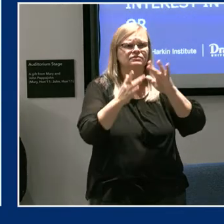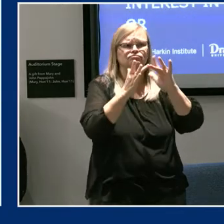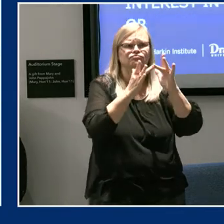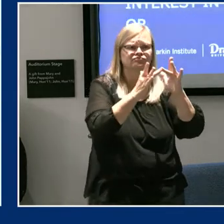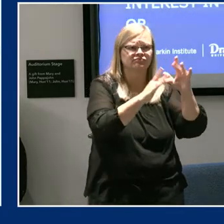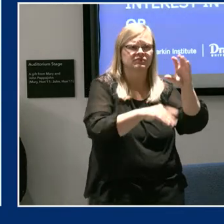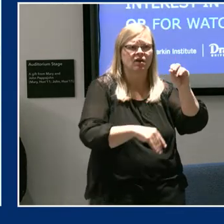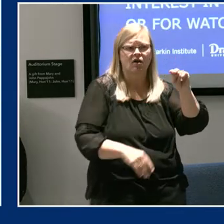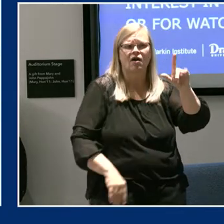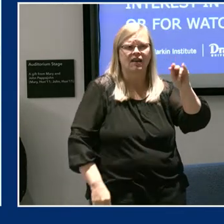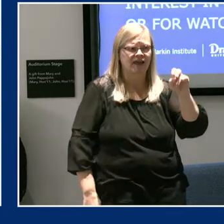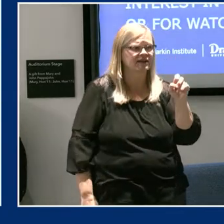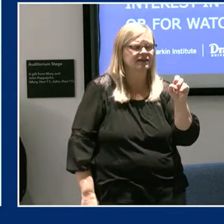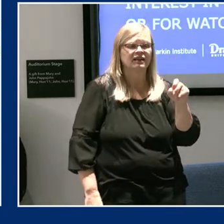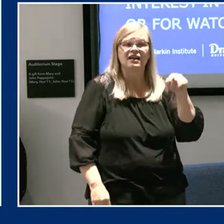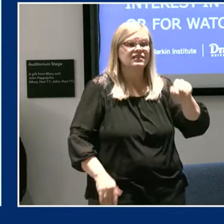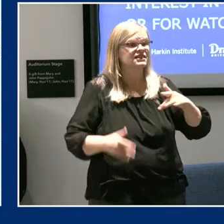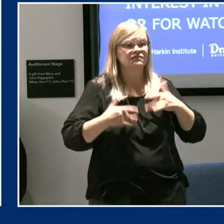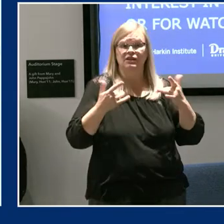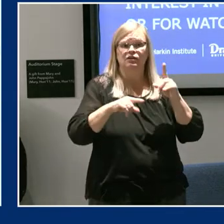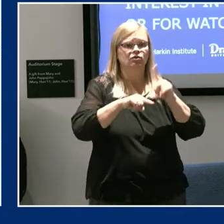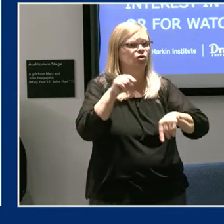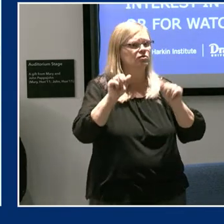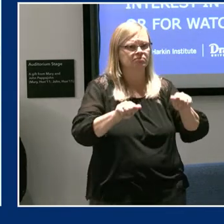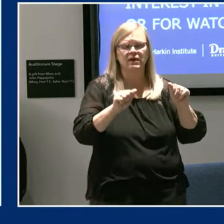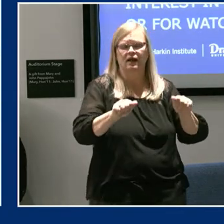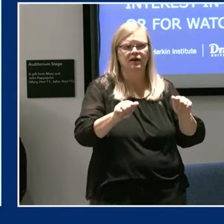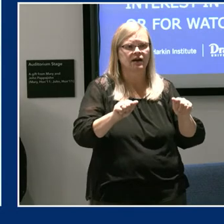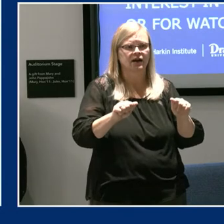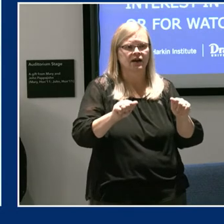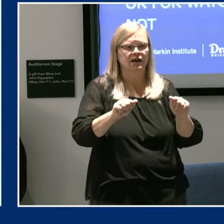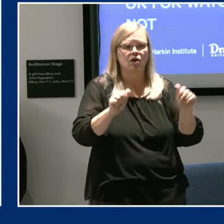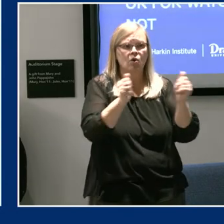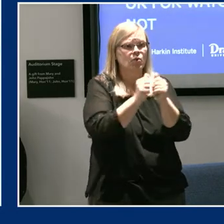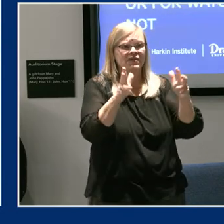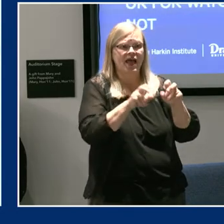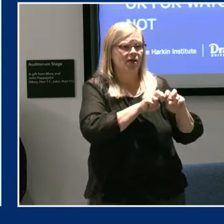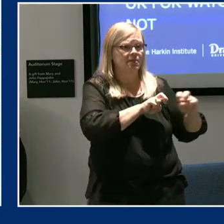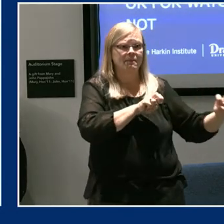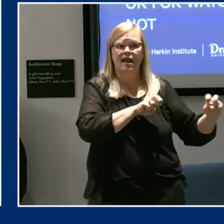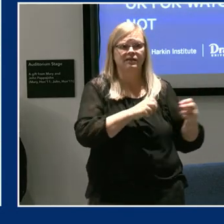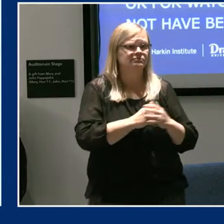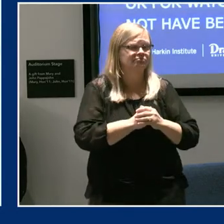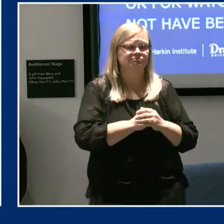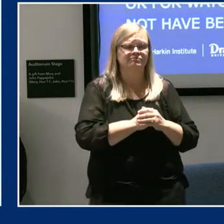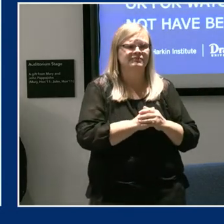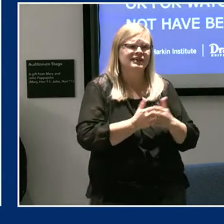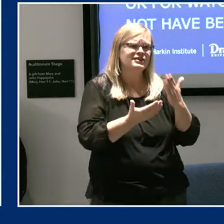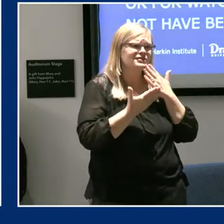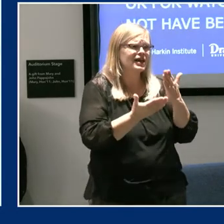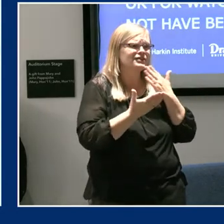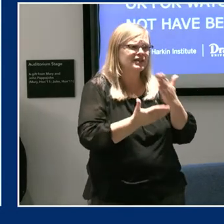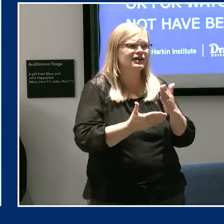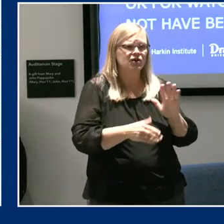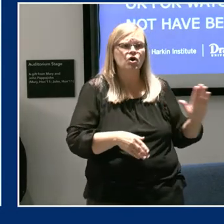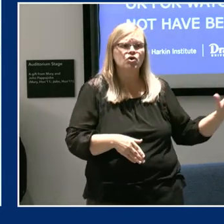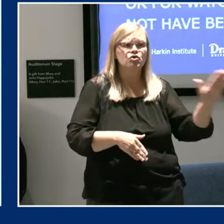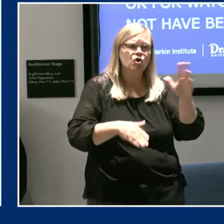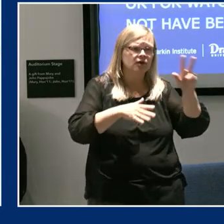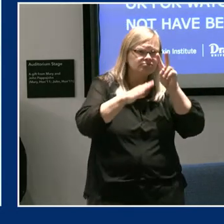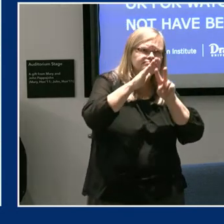This event would not have been possible without our panelists. Thank